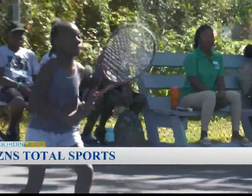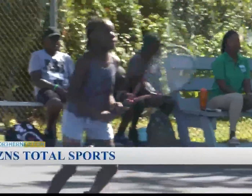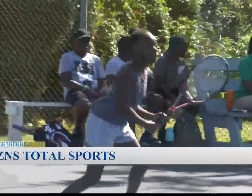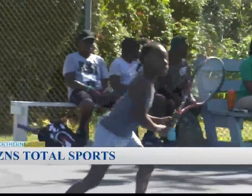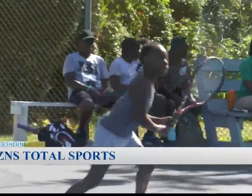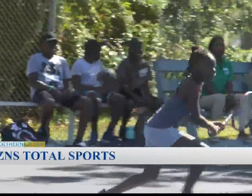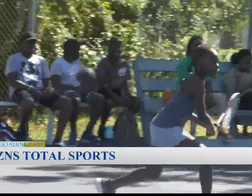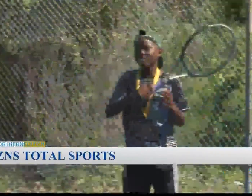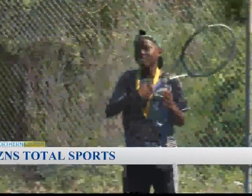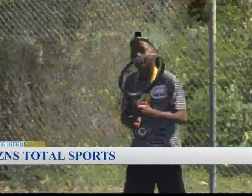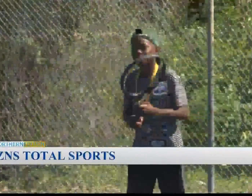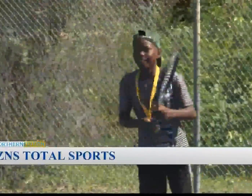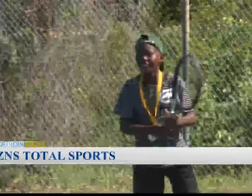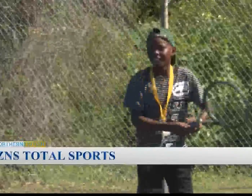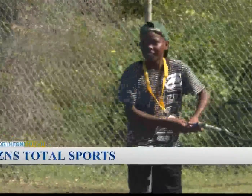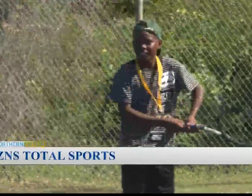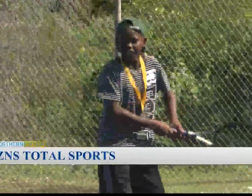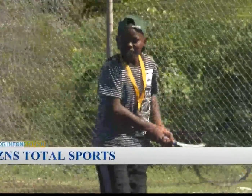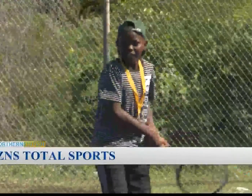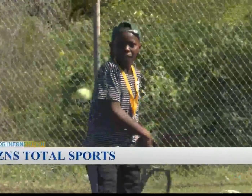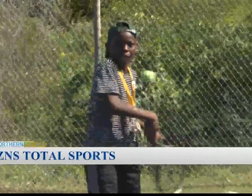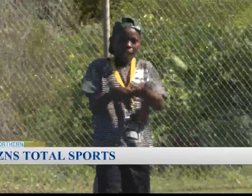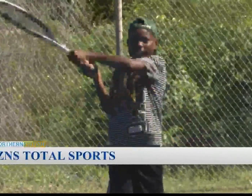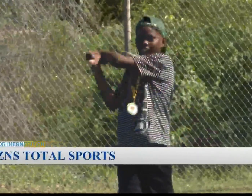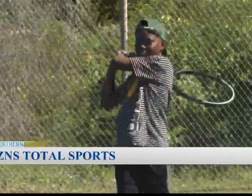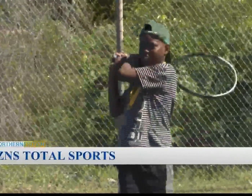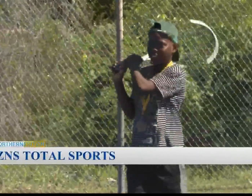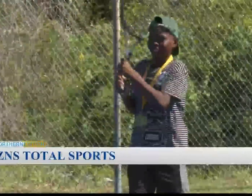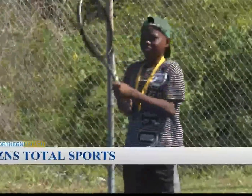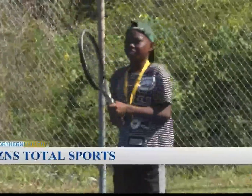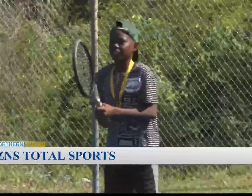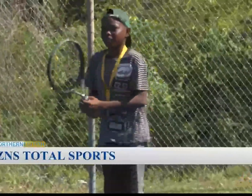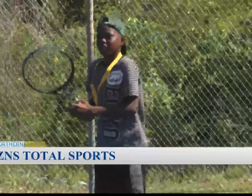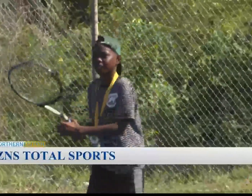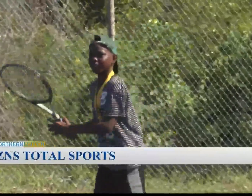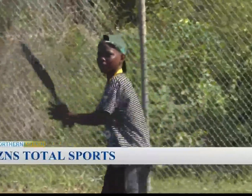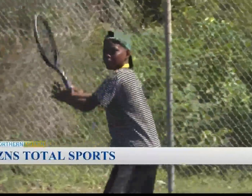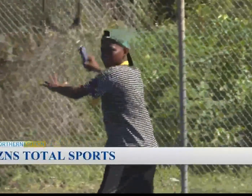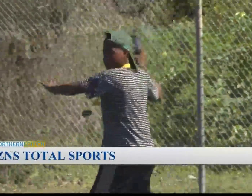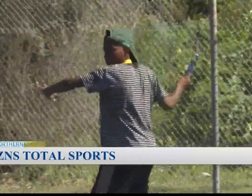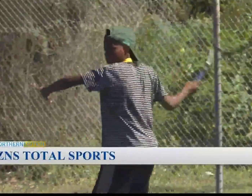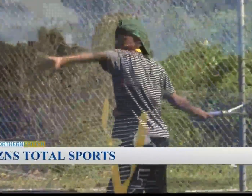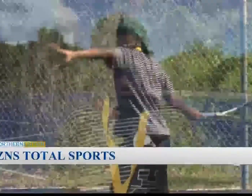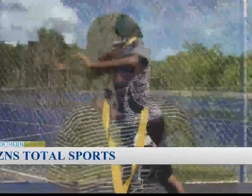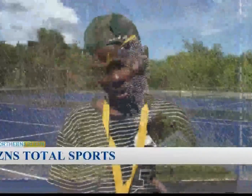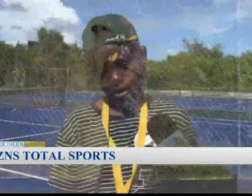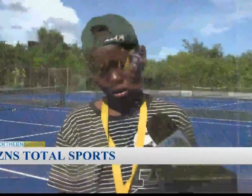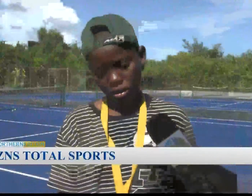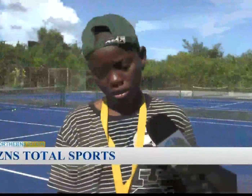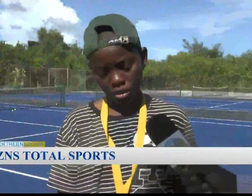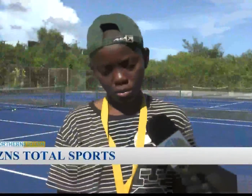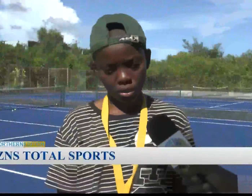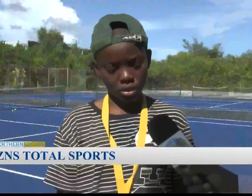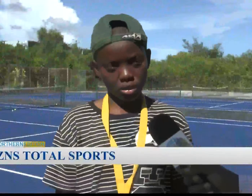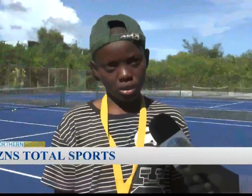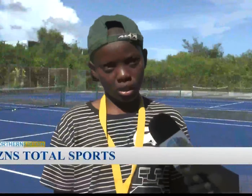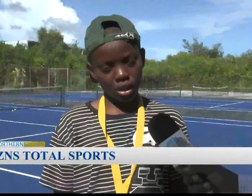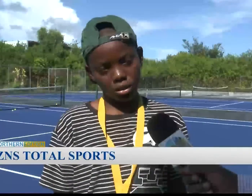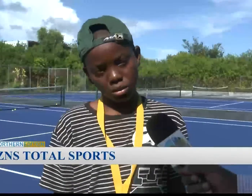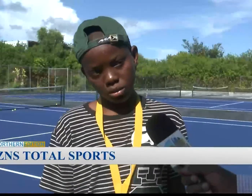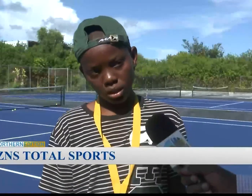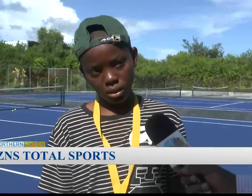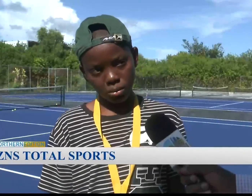Daniel Sanders were among the top performers at the tournament. The point, I had 0 points and they